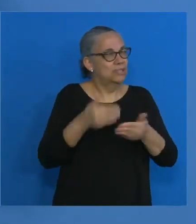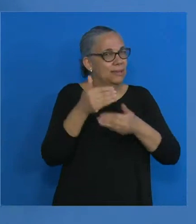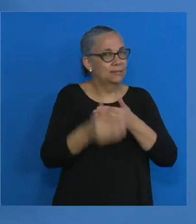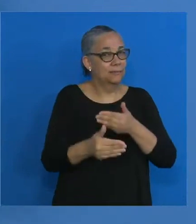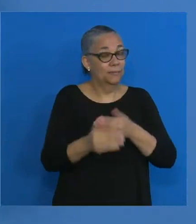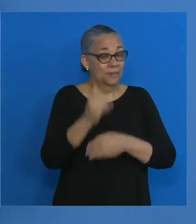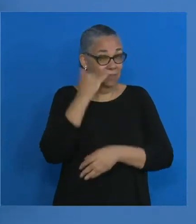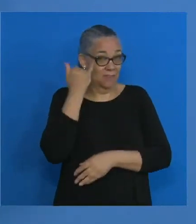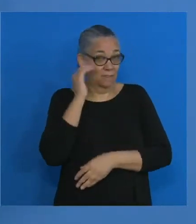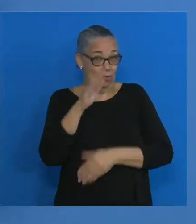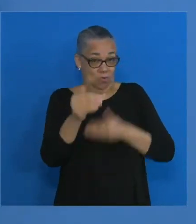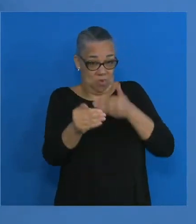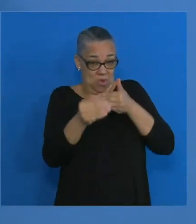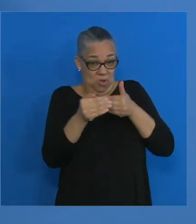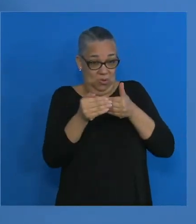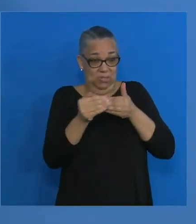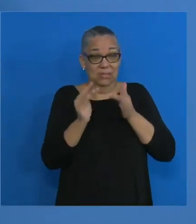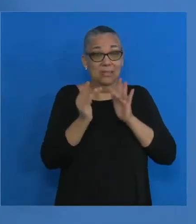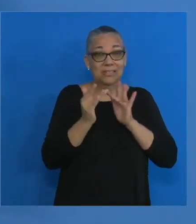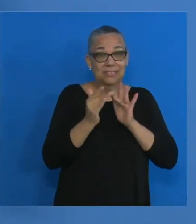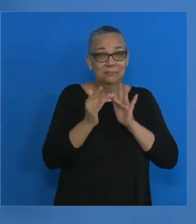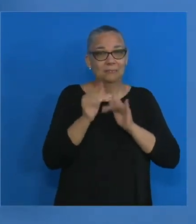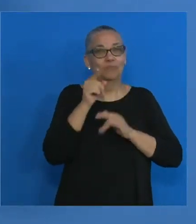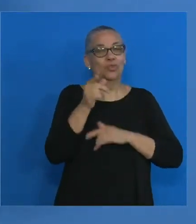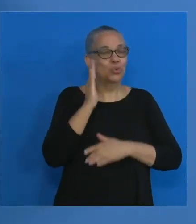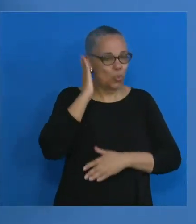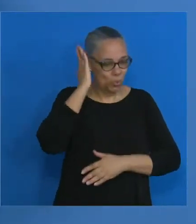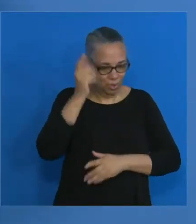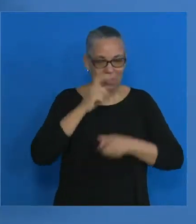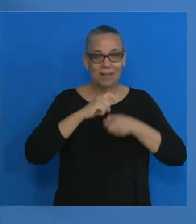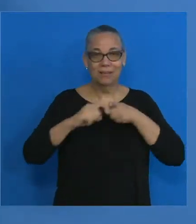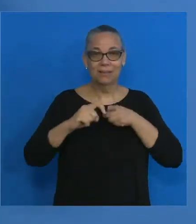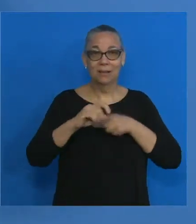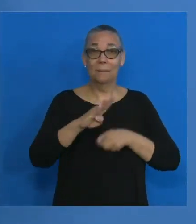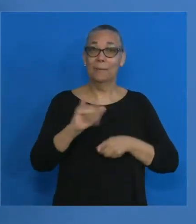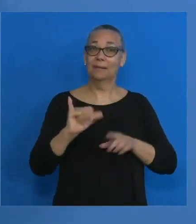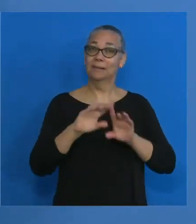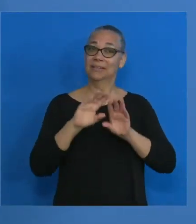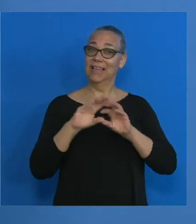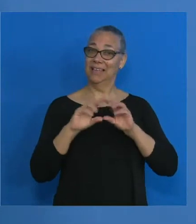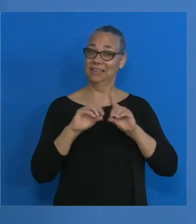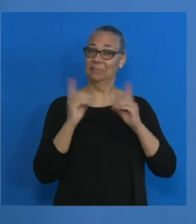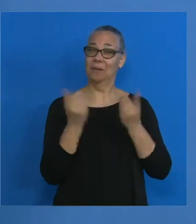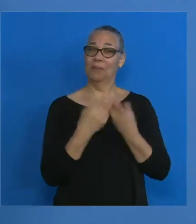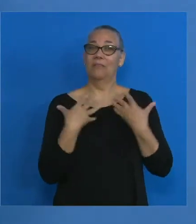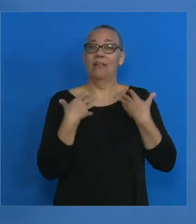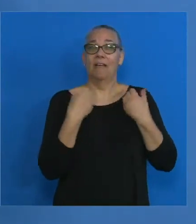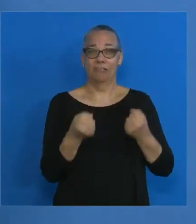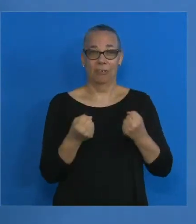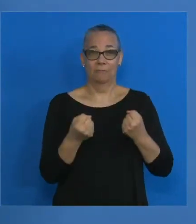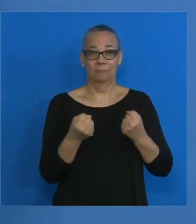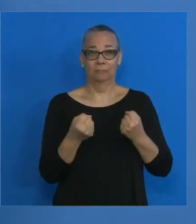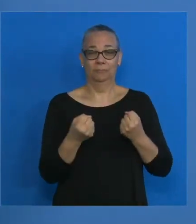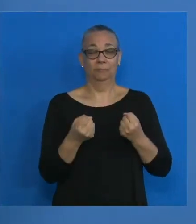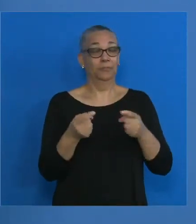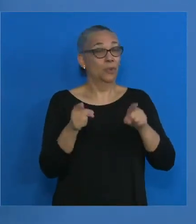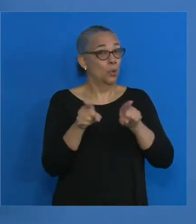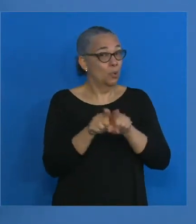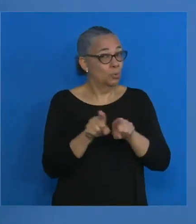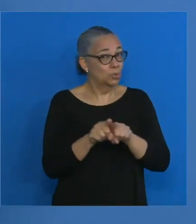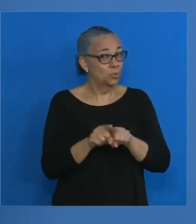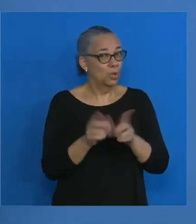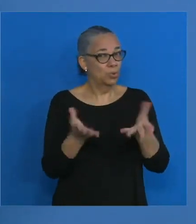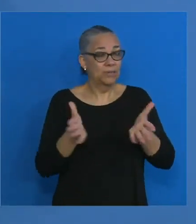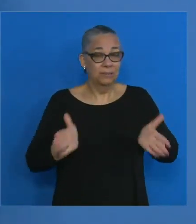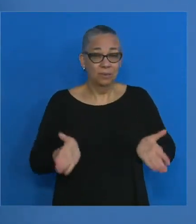in fact a close contact, you will be contacted by health. At this time, I would like to also urge all